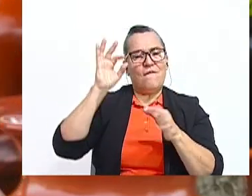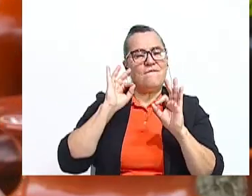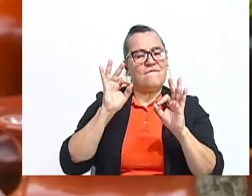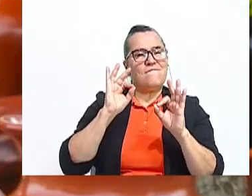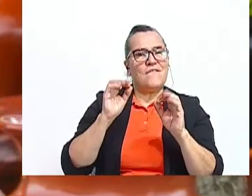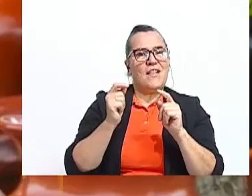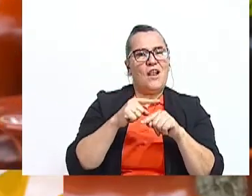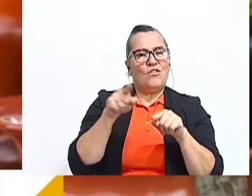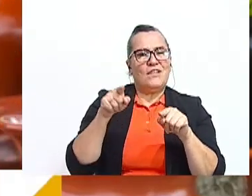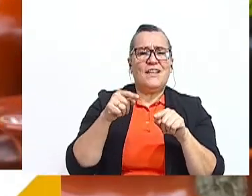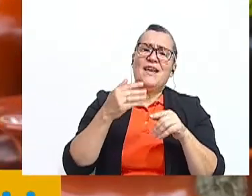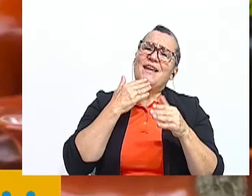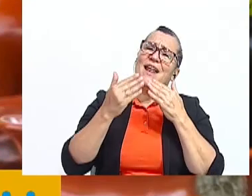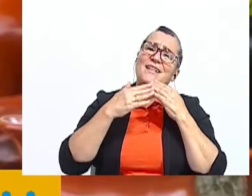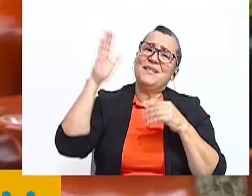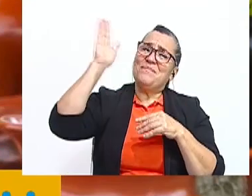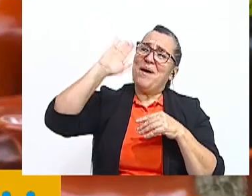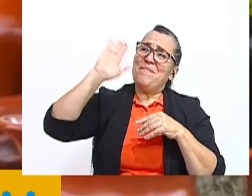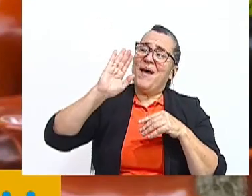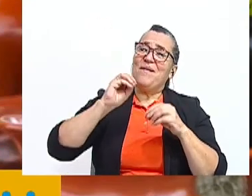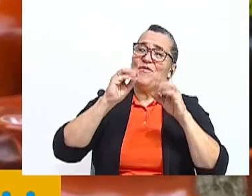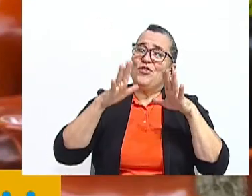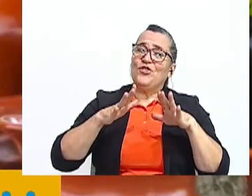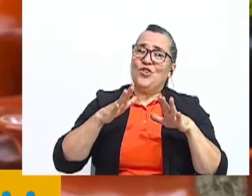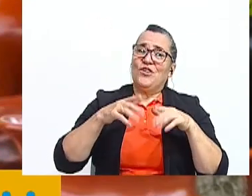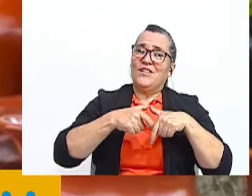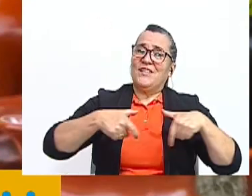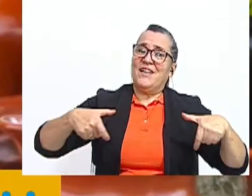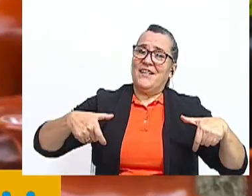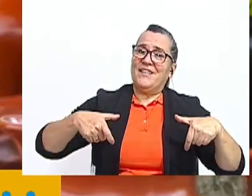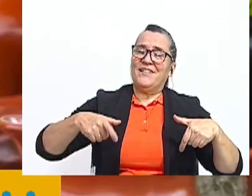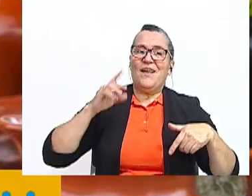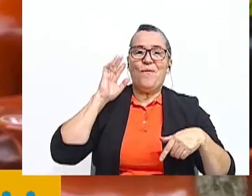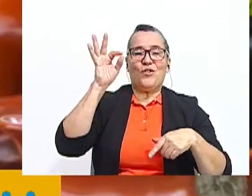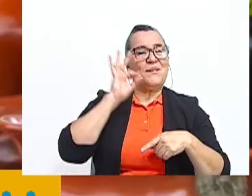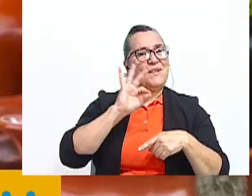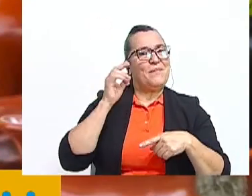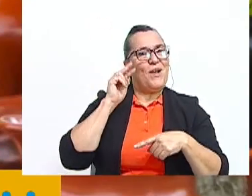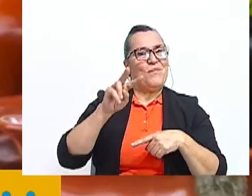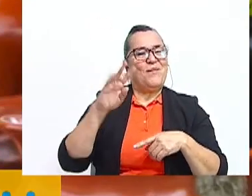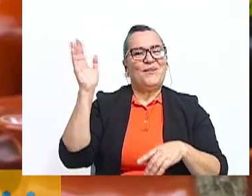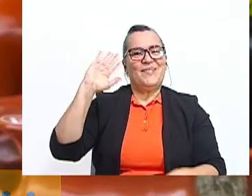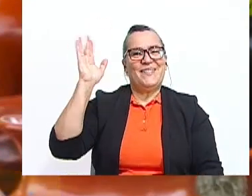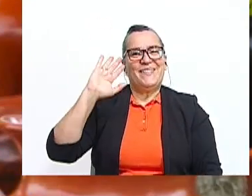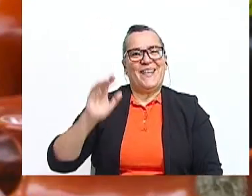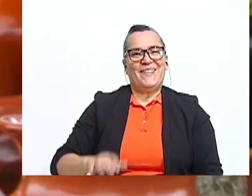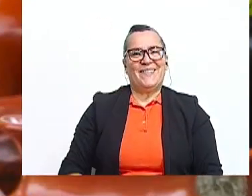to have you here. Thank you, bye-bye. See you next week. I'm teacher Evelyn. Bye.